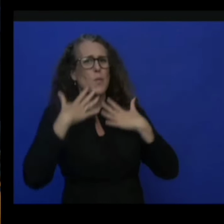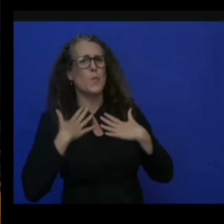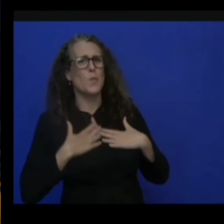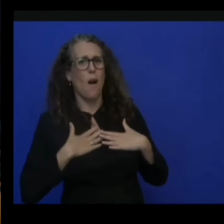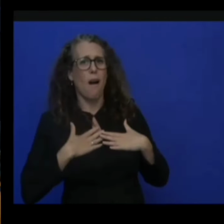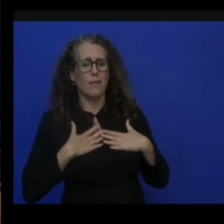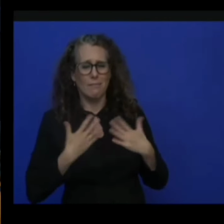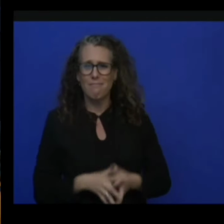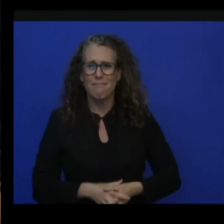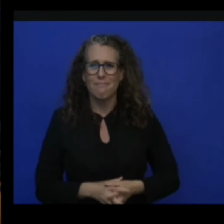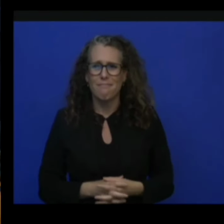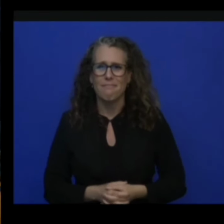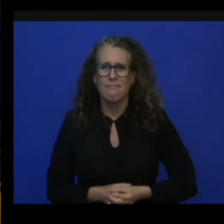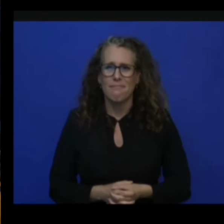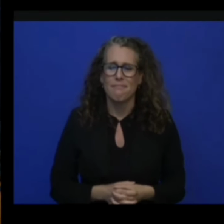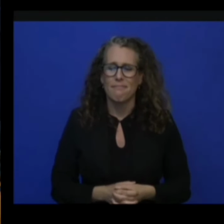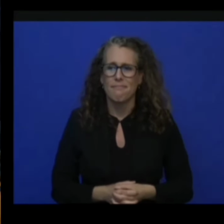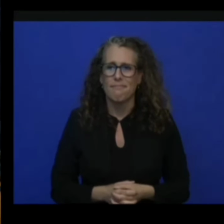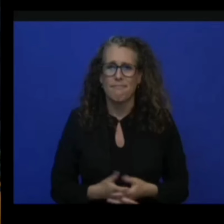For decades,